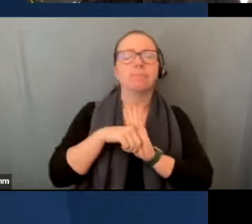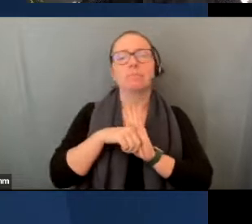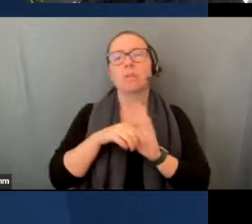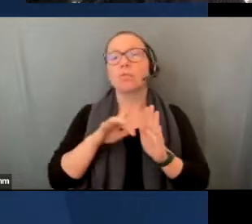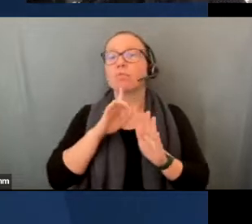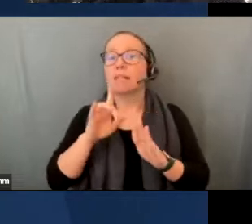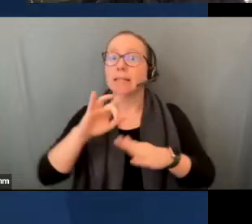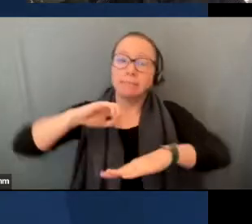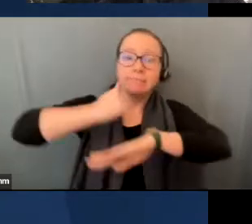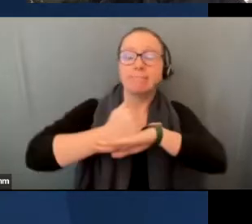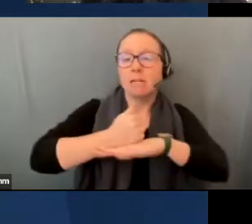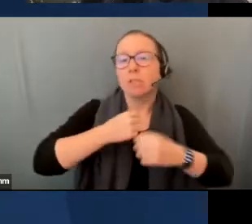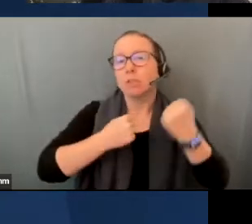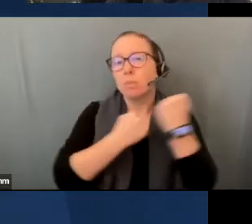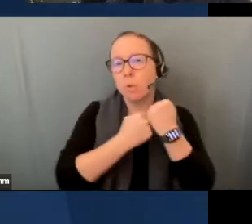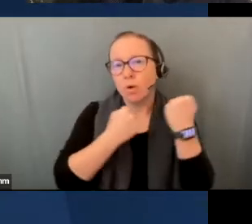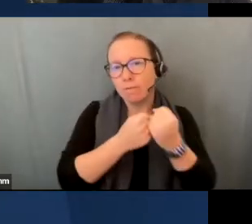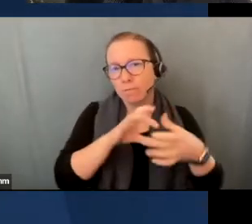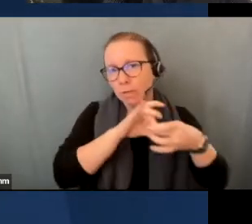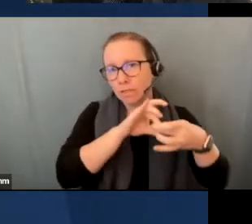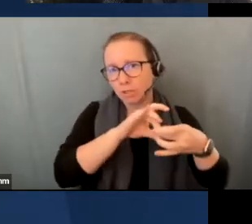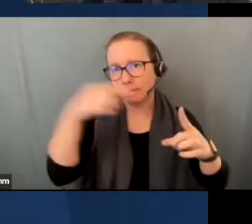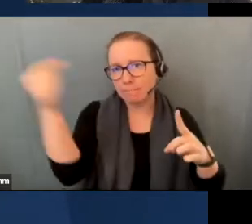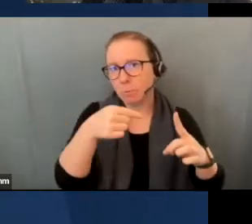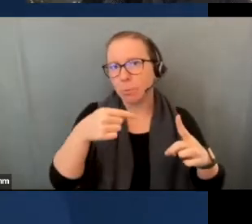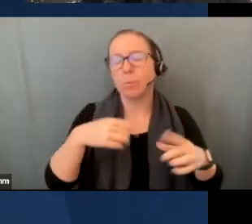supportive relationships.